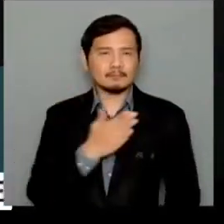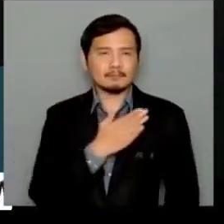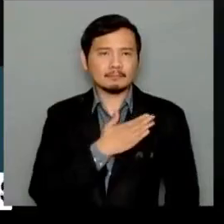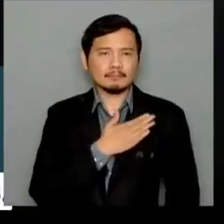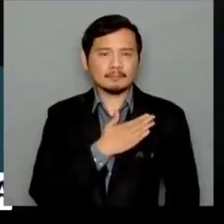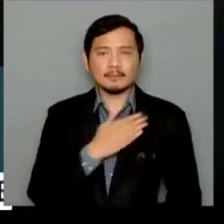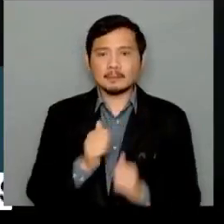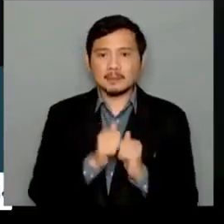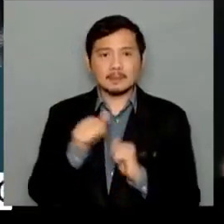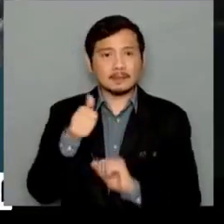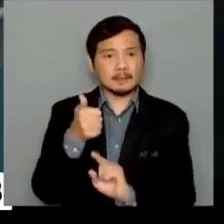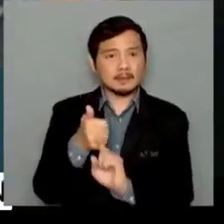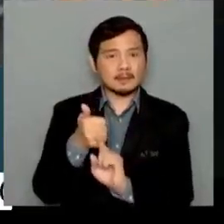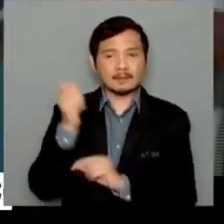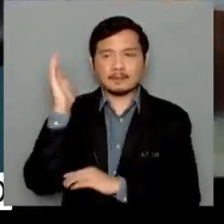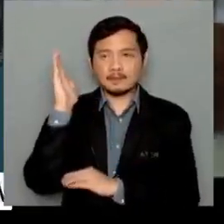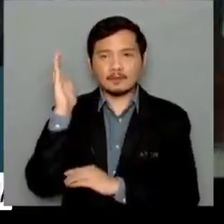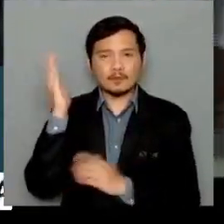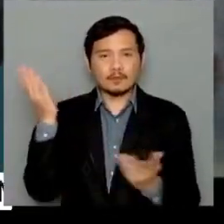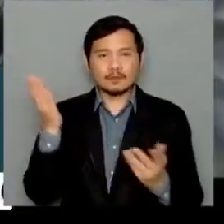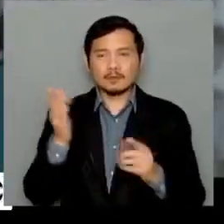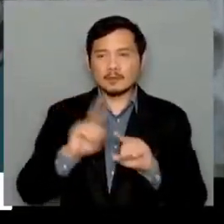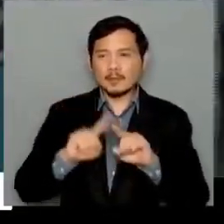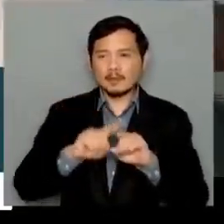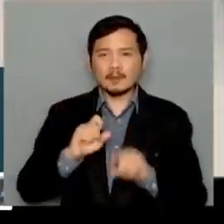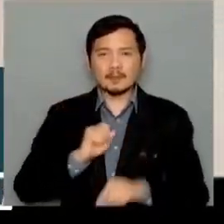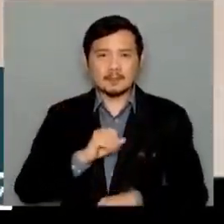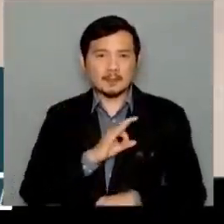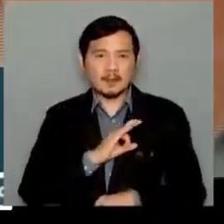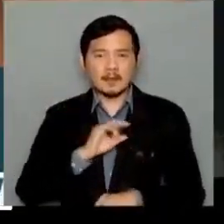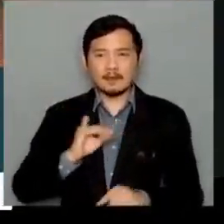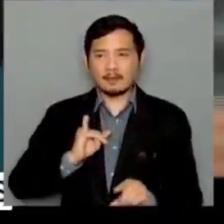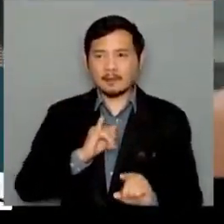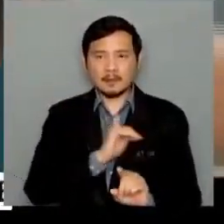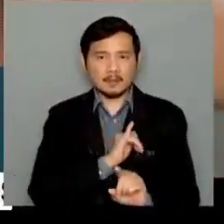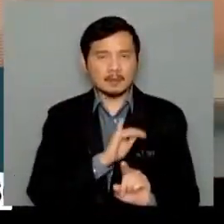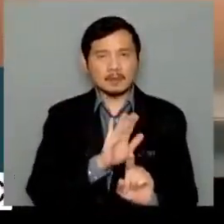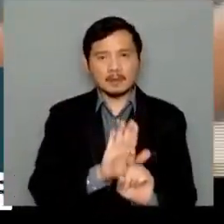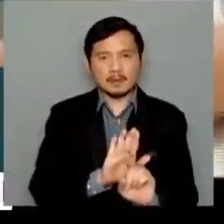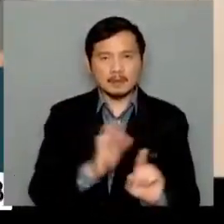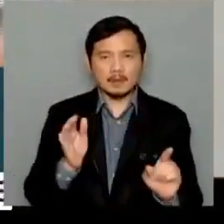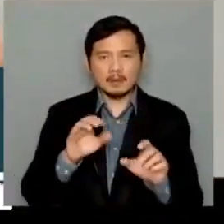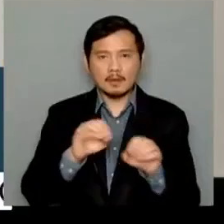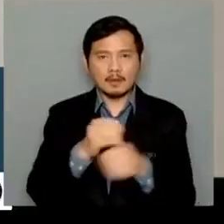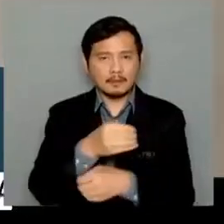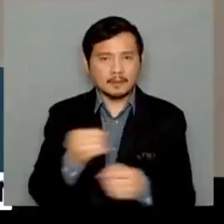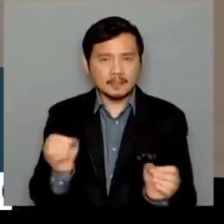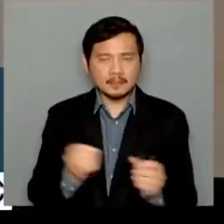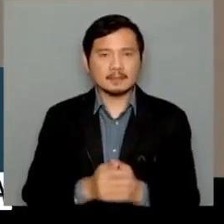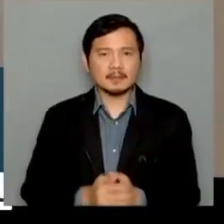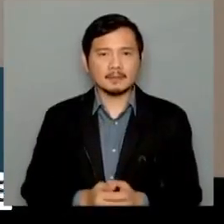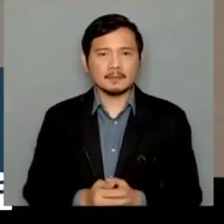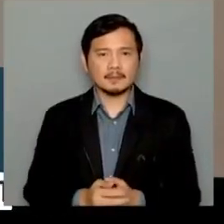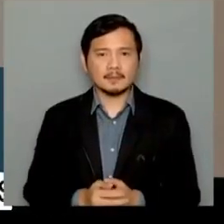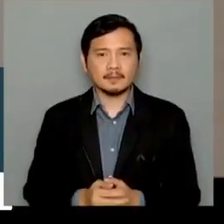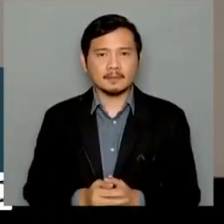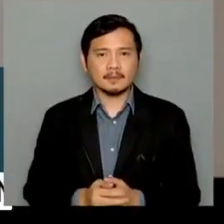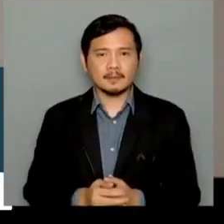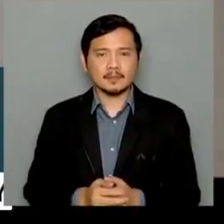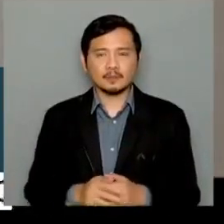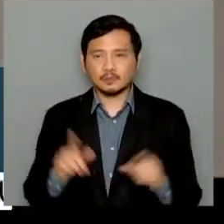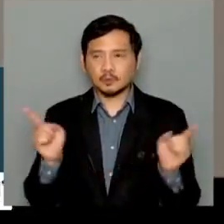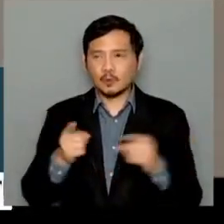of the office of the president. And Carmina, according to a transcript that we received of his short remarks during the flag raising